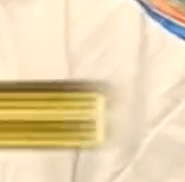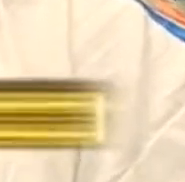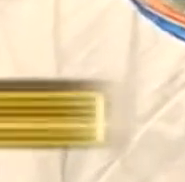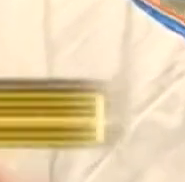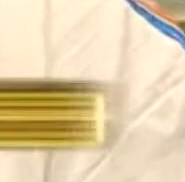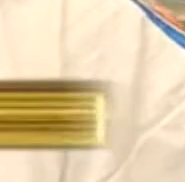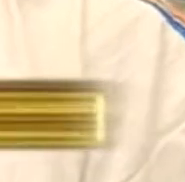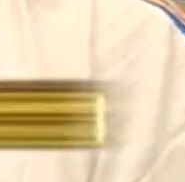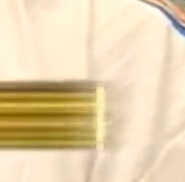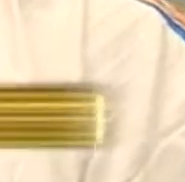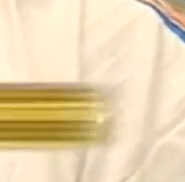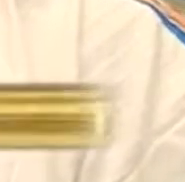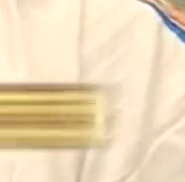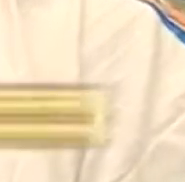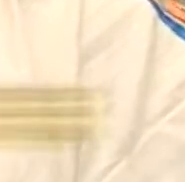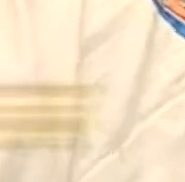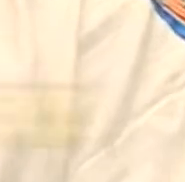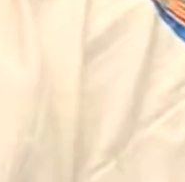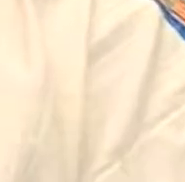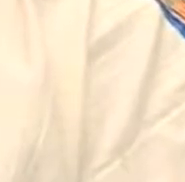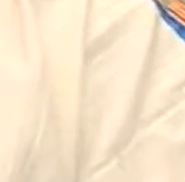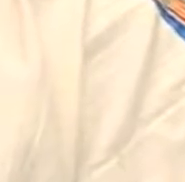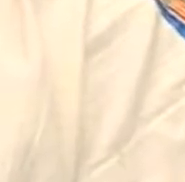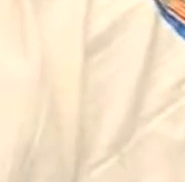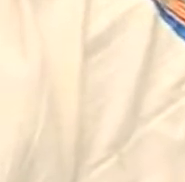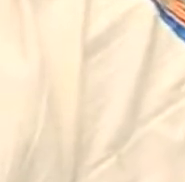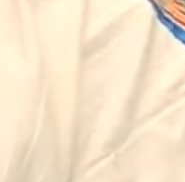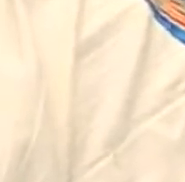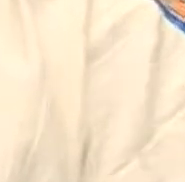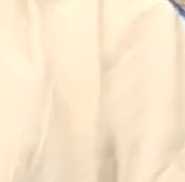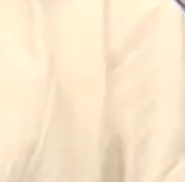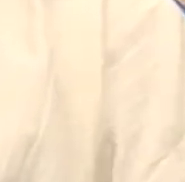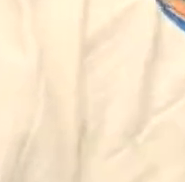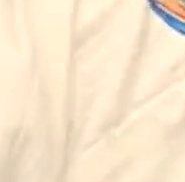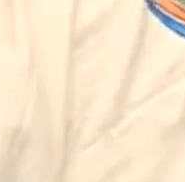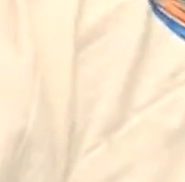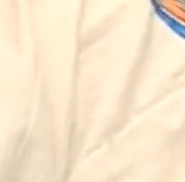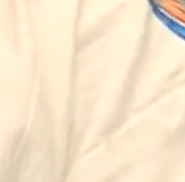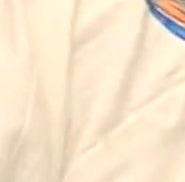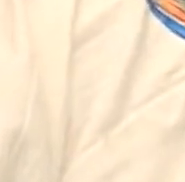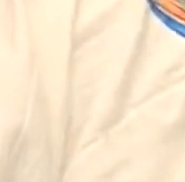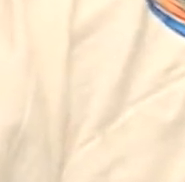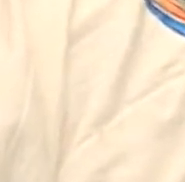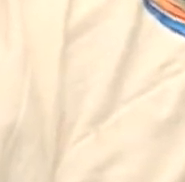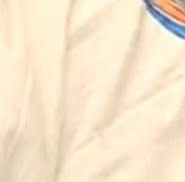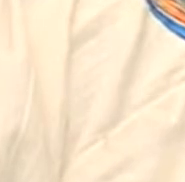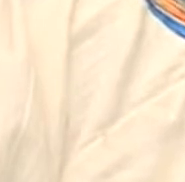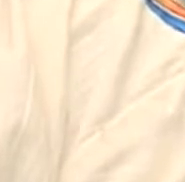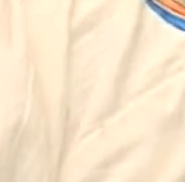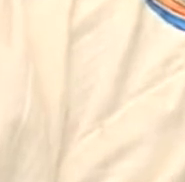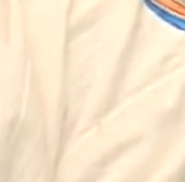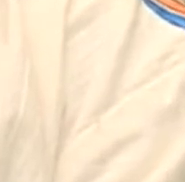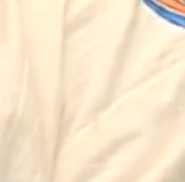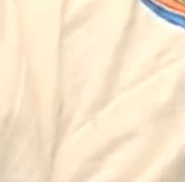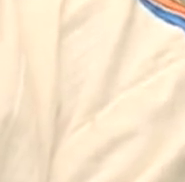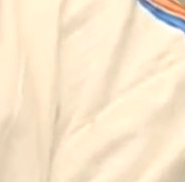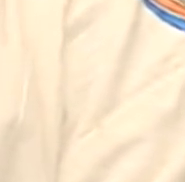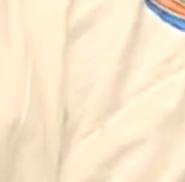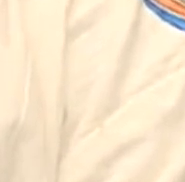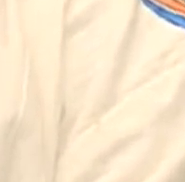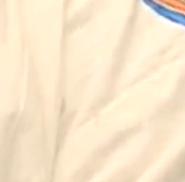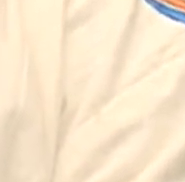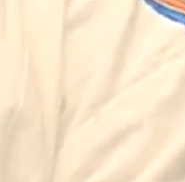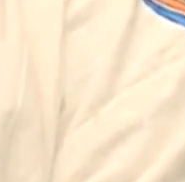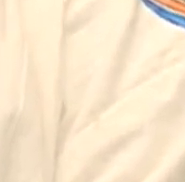clerk, which did not please me. So what was pleasing me? That was my consciousness, no? I needed something that